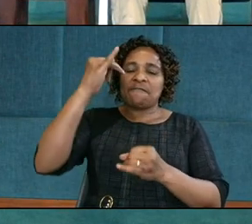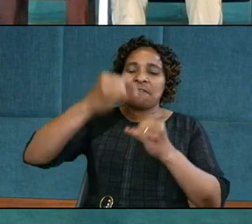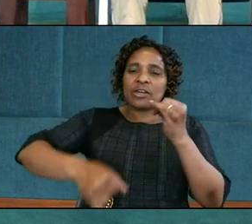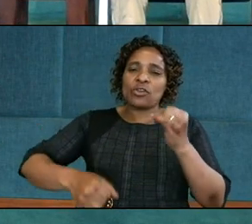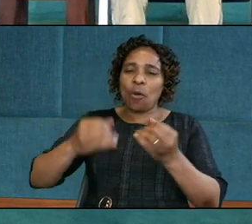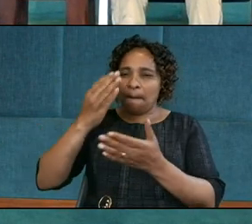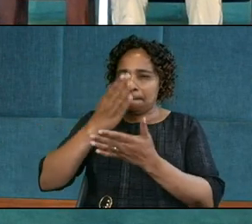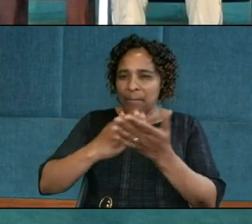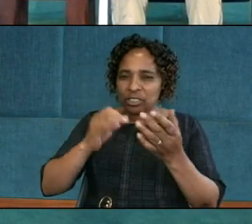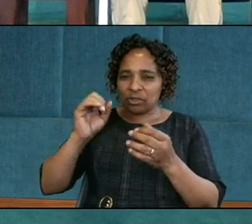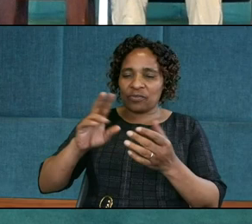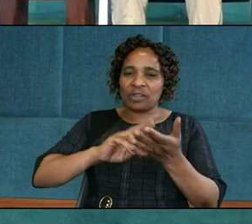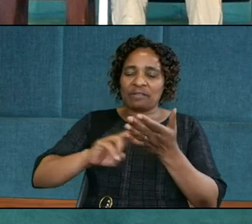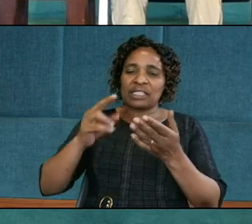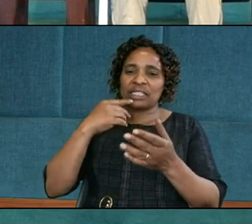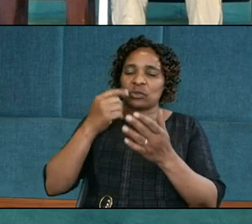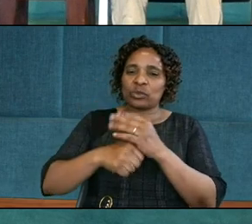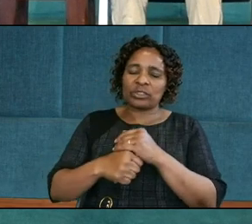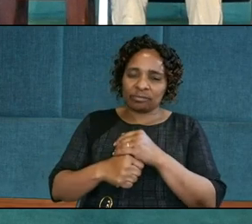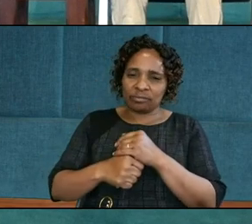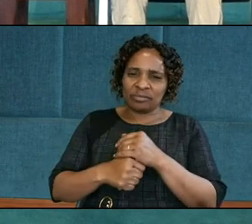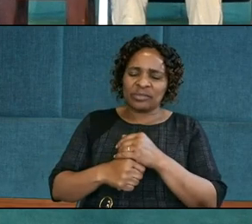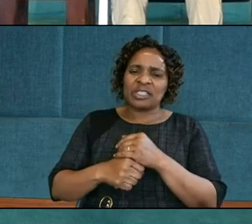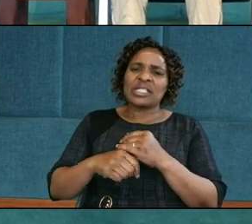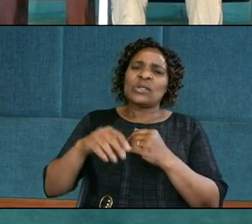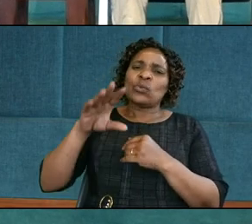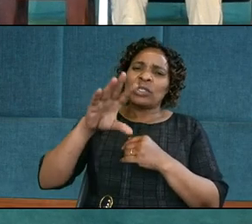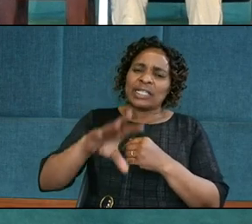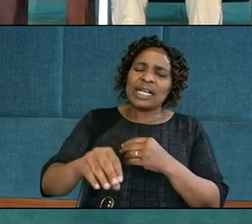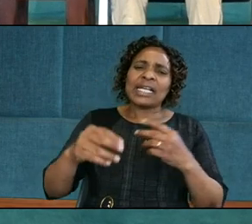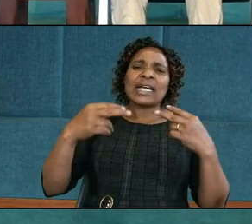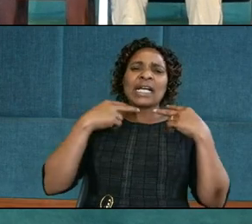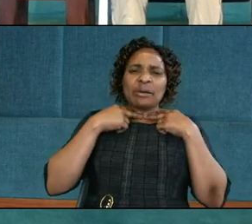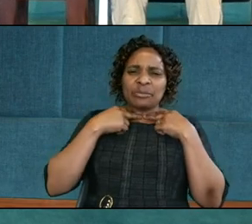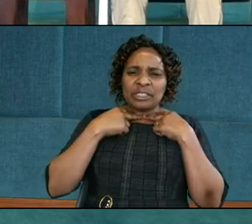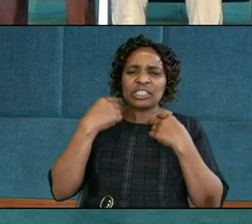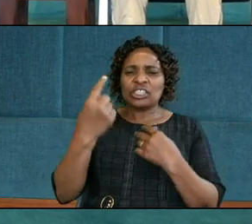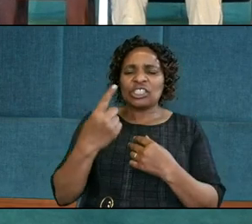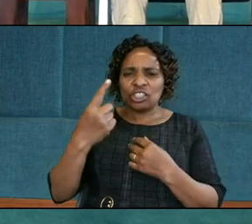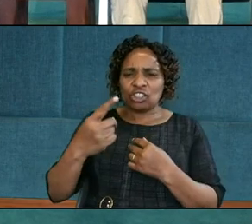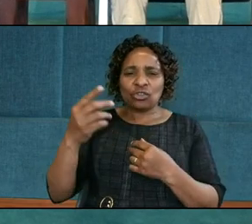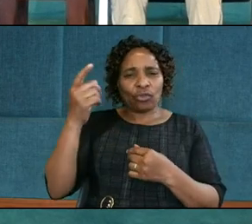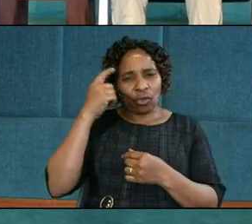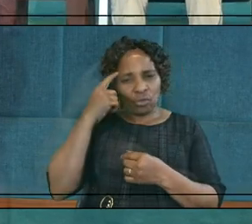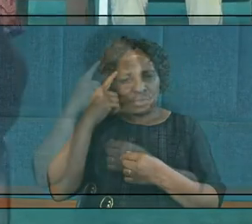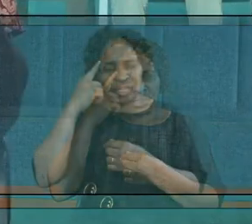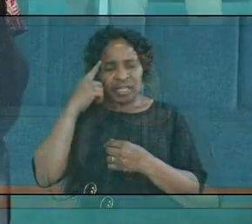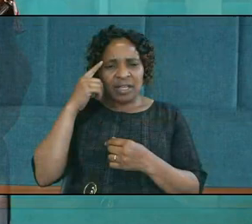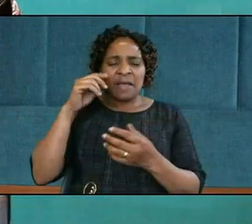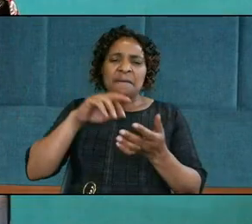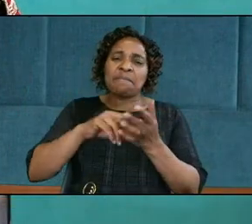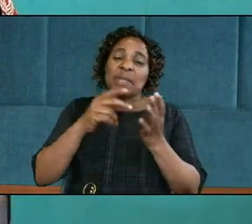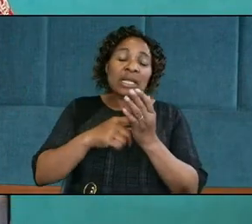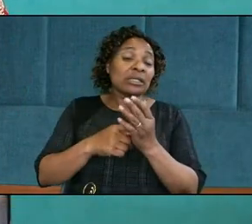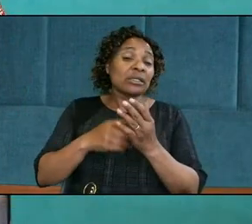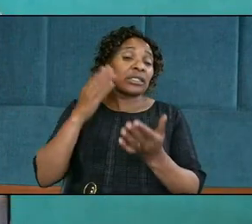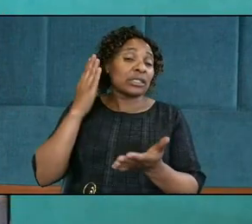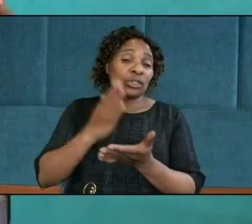part of the verse, it says, "We take captive every thought," and this really